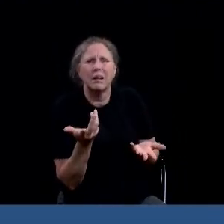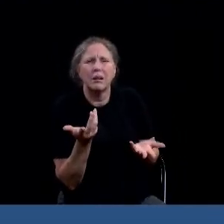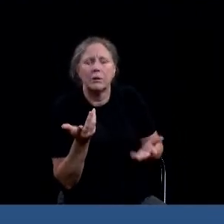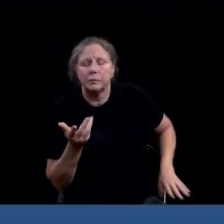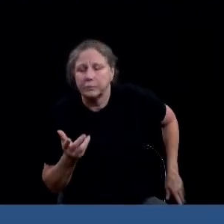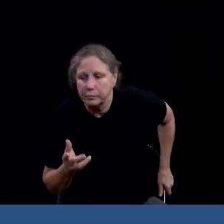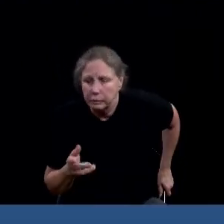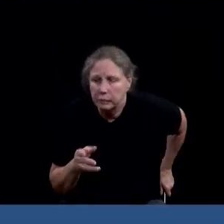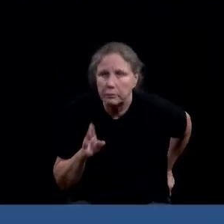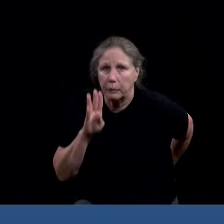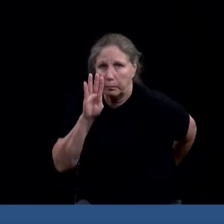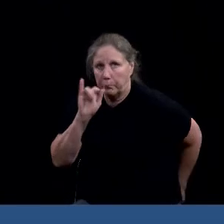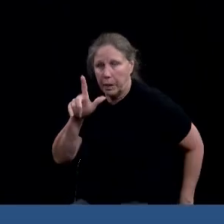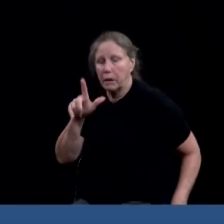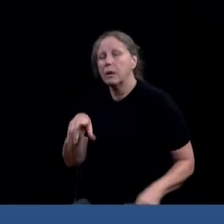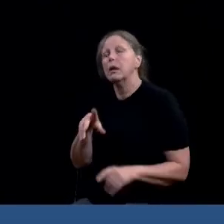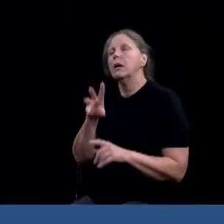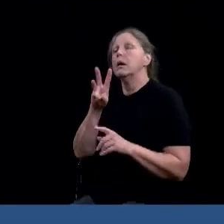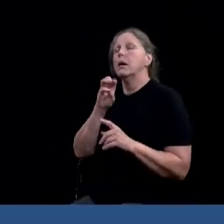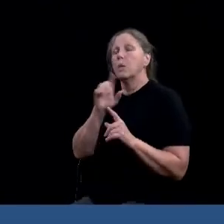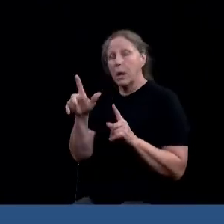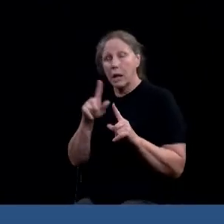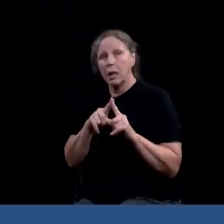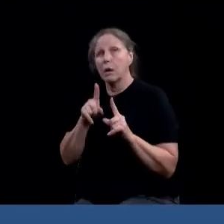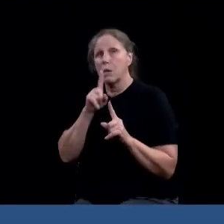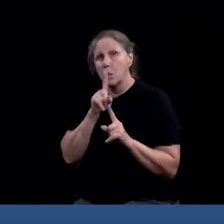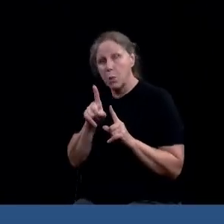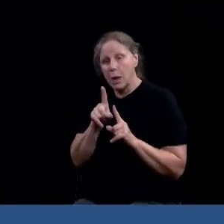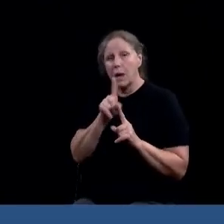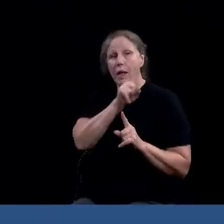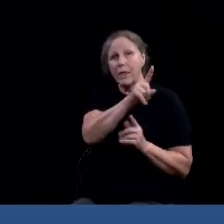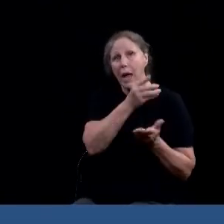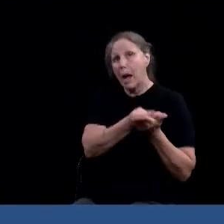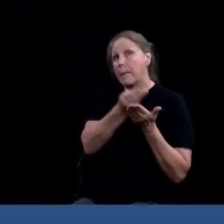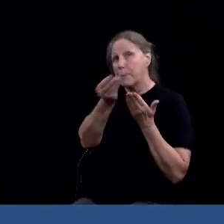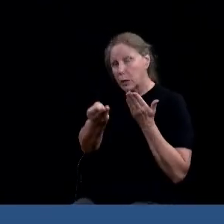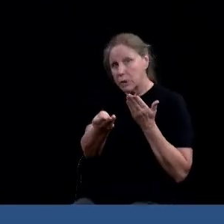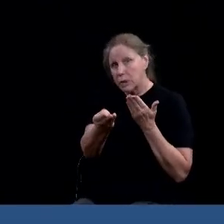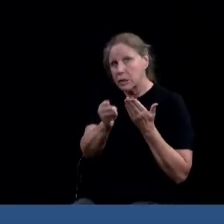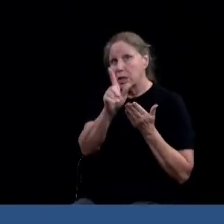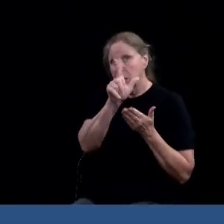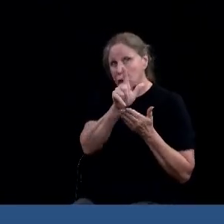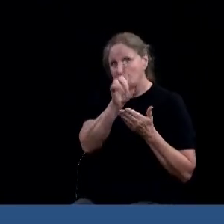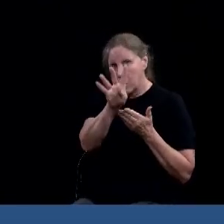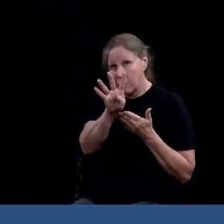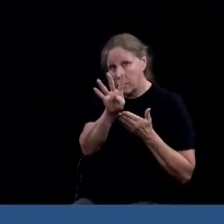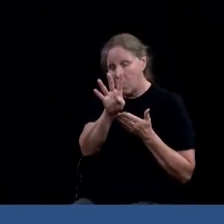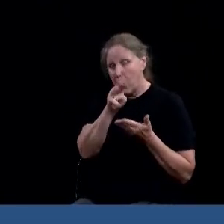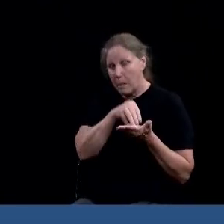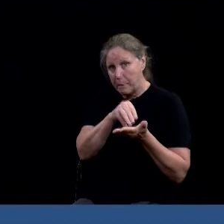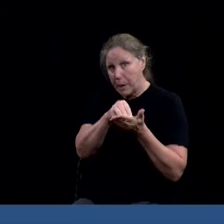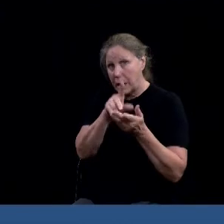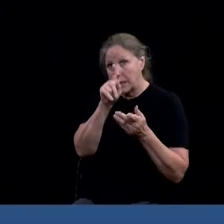it's really, they're purchasing the 24 or so million of tax exempt securities. And